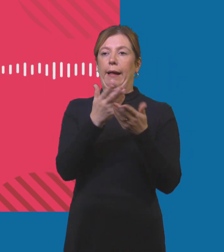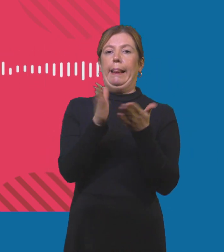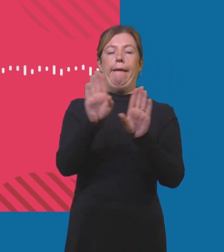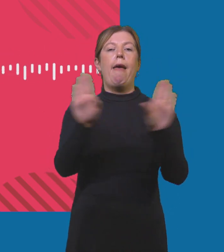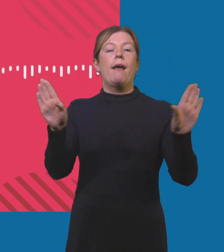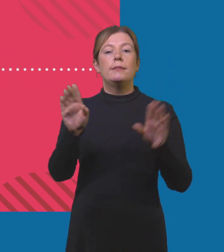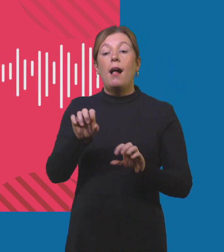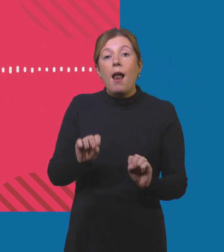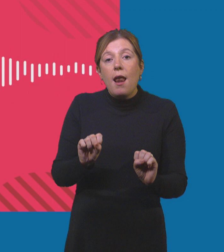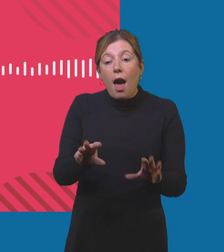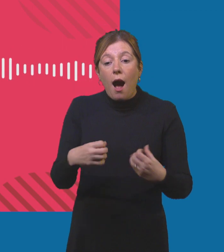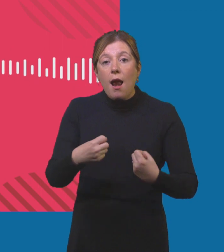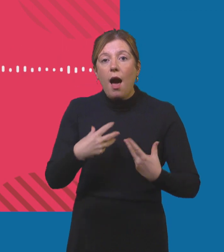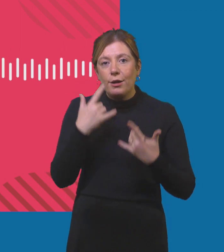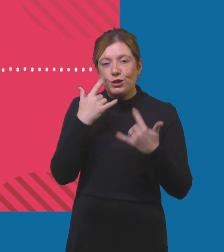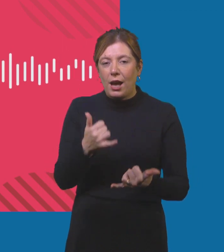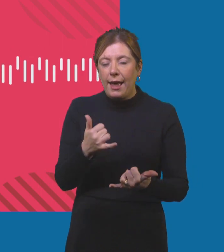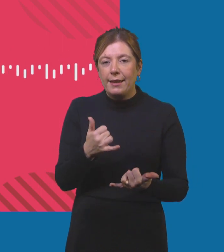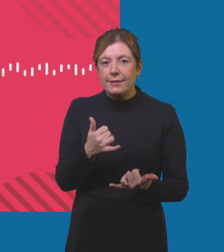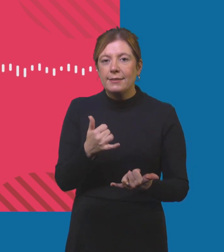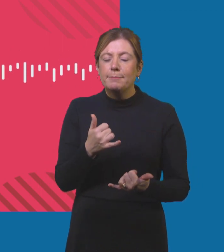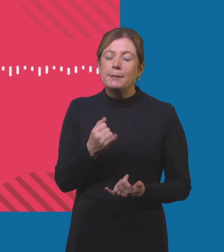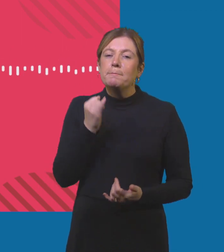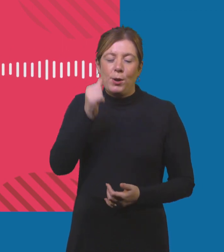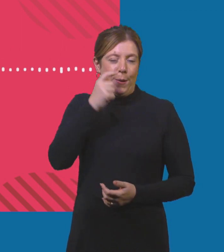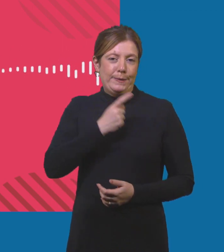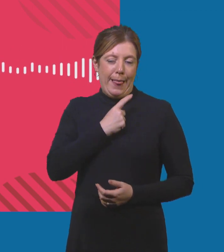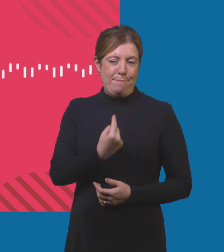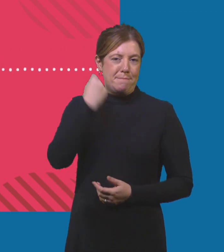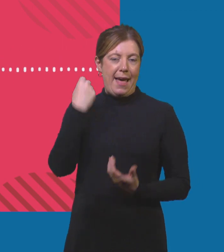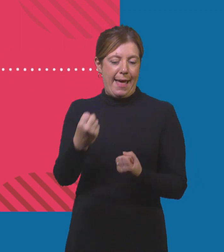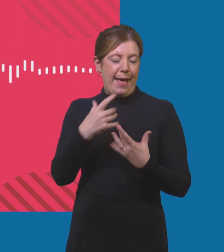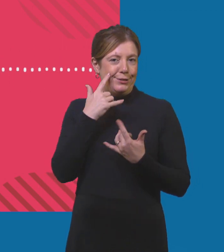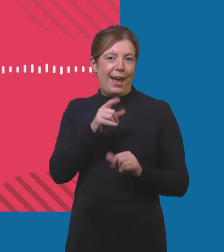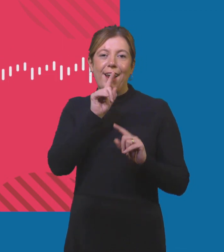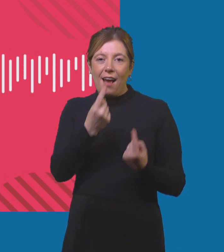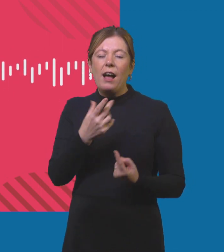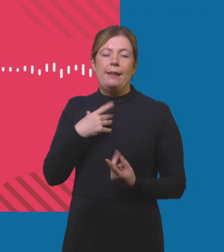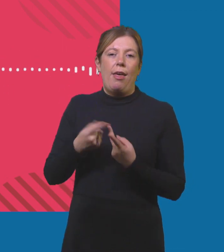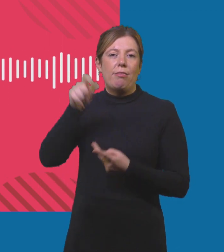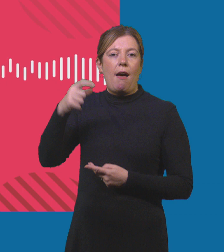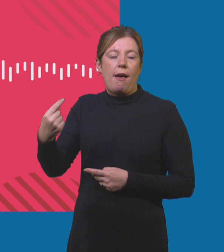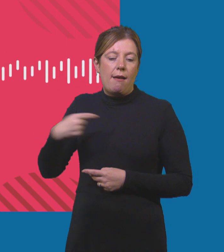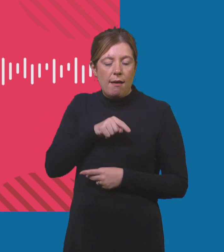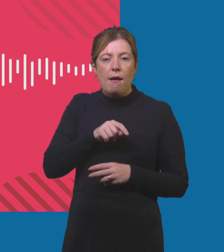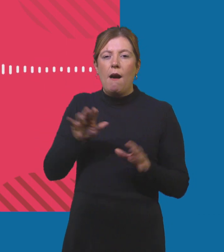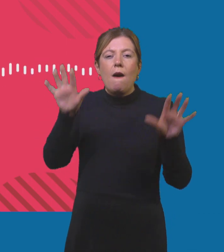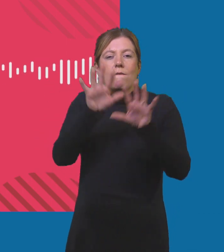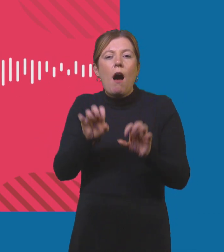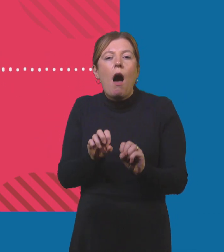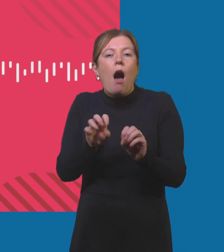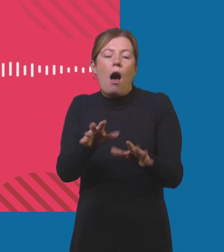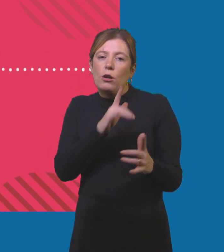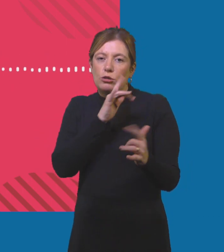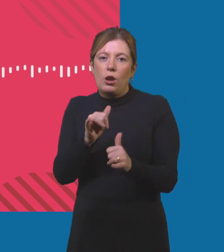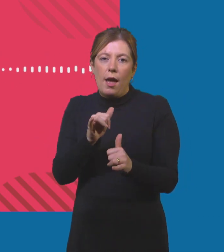one. Check that your lights are working. It's an annoying one because usually you need a second person to walk around the car with you, but especially rear lights, fog lights, because if people